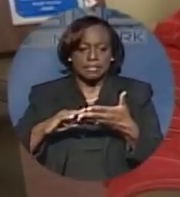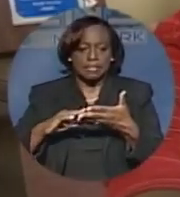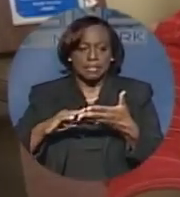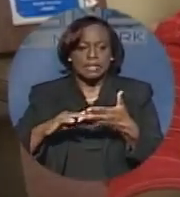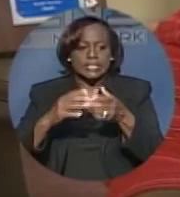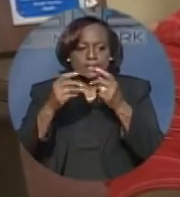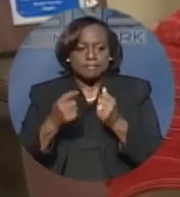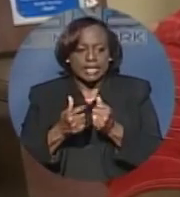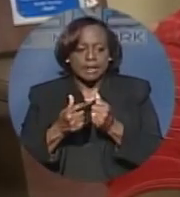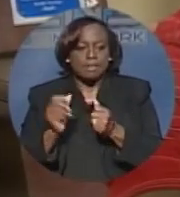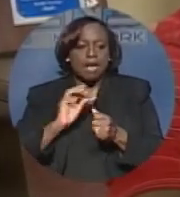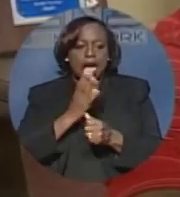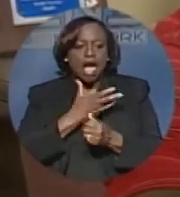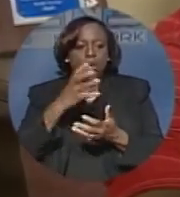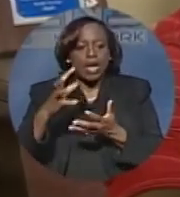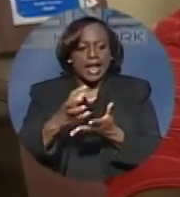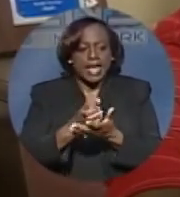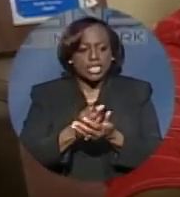collection.